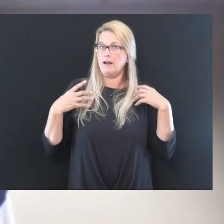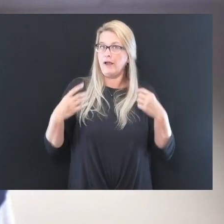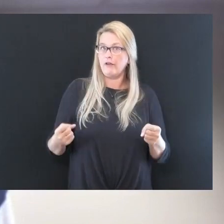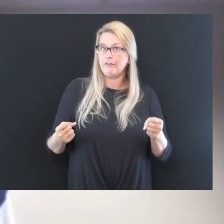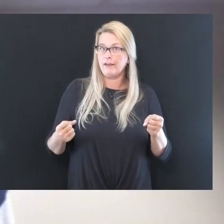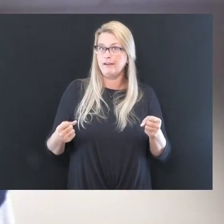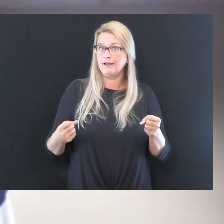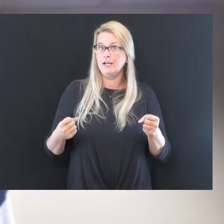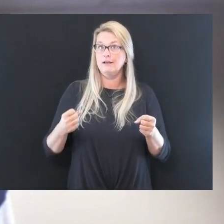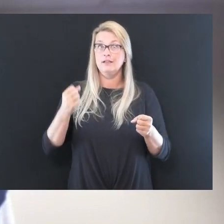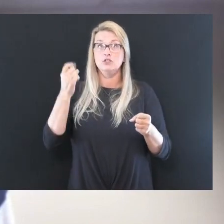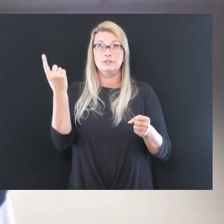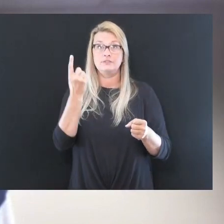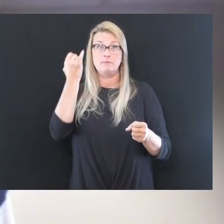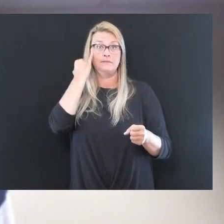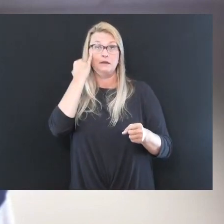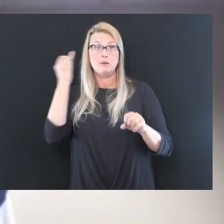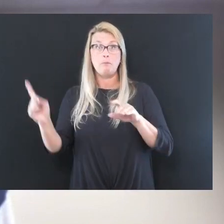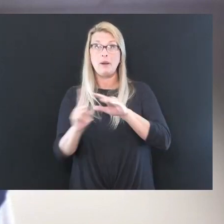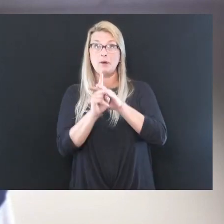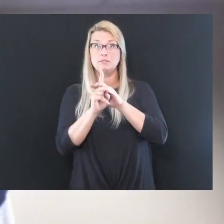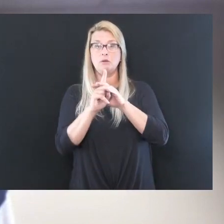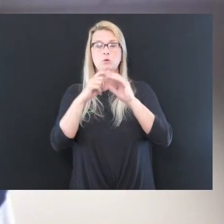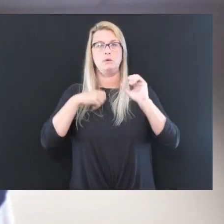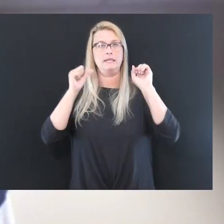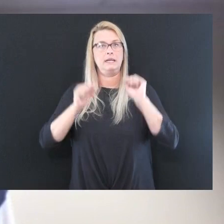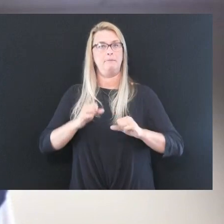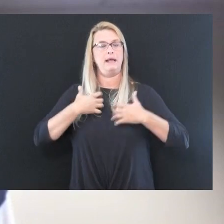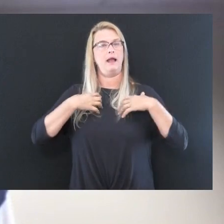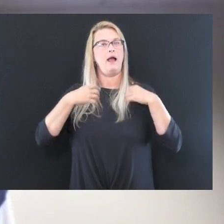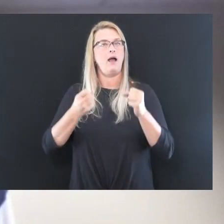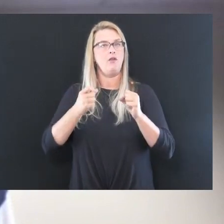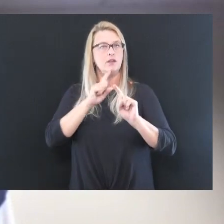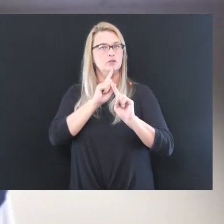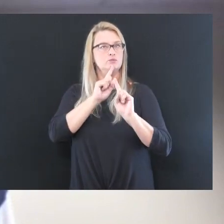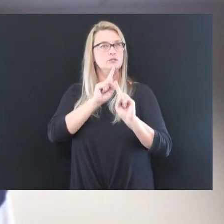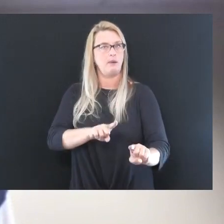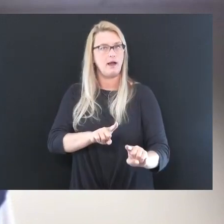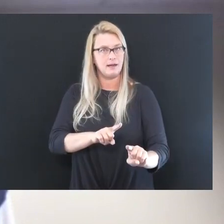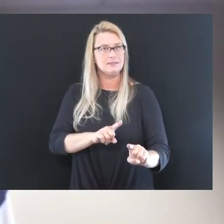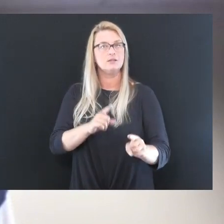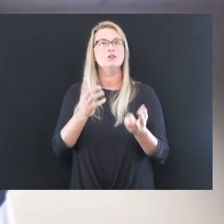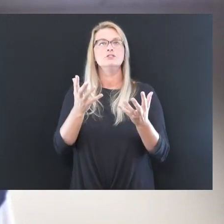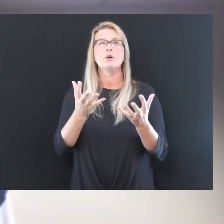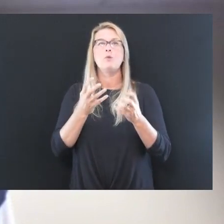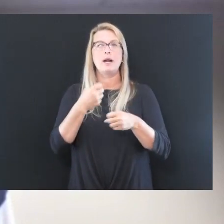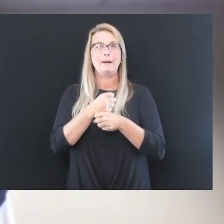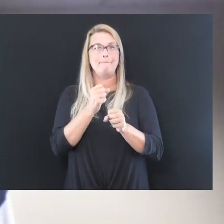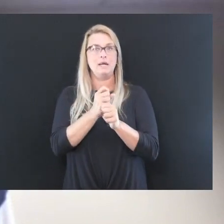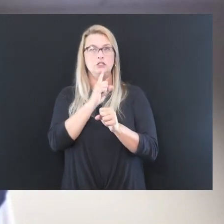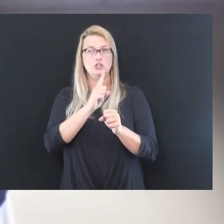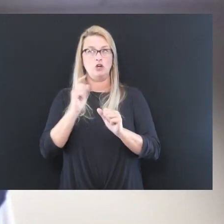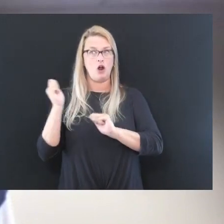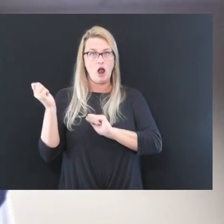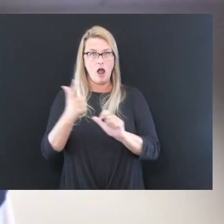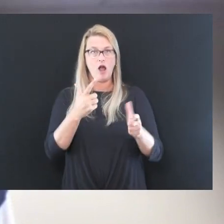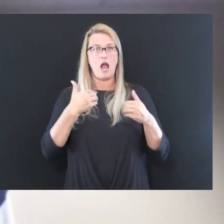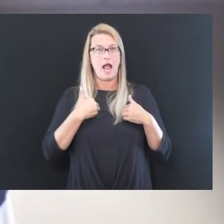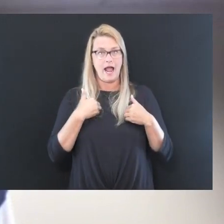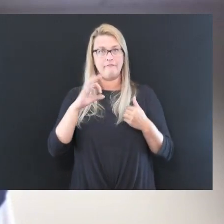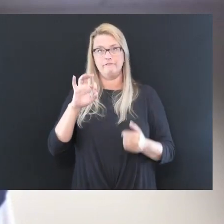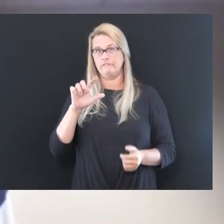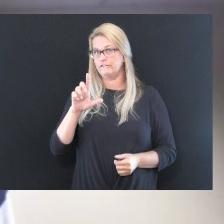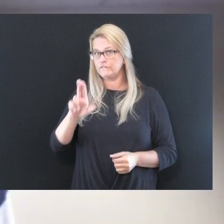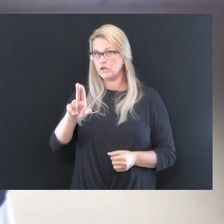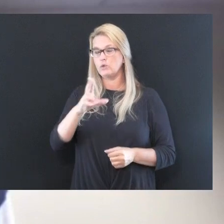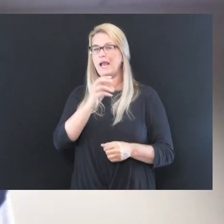says, run to the fire and respond when necessary. We're going to make a significant effort on flu shots, as well as continued